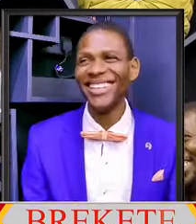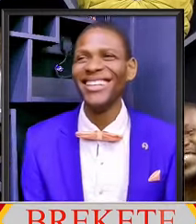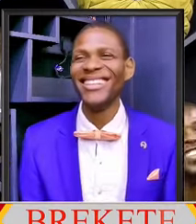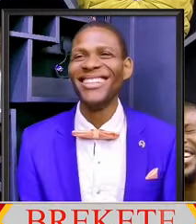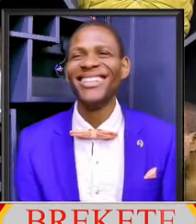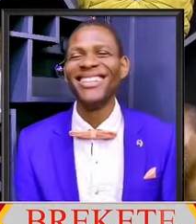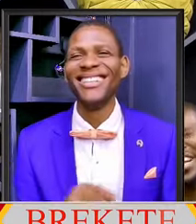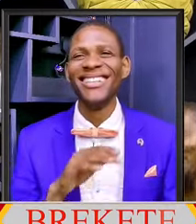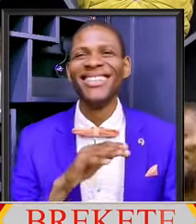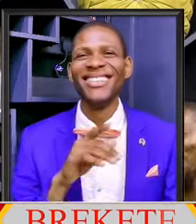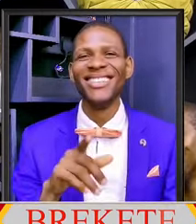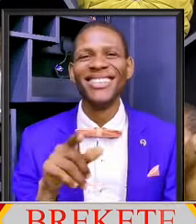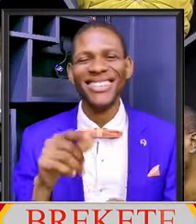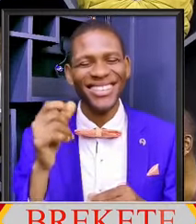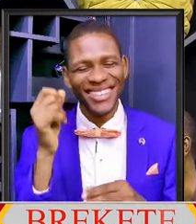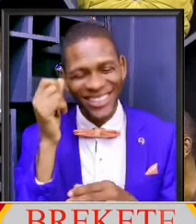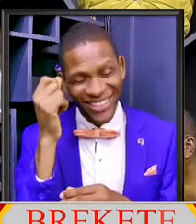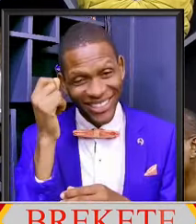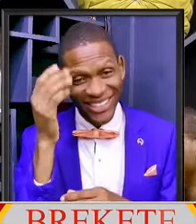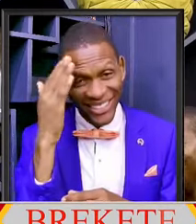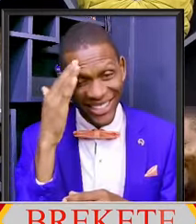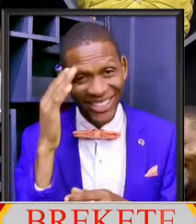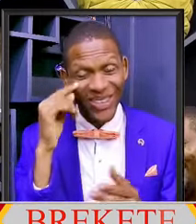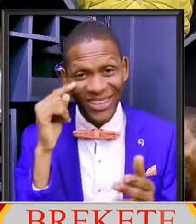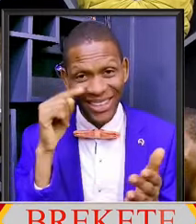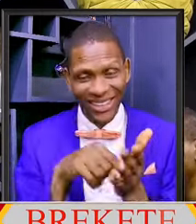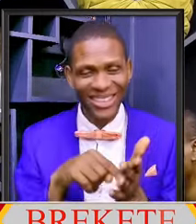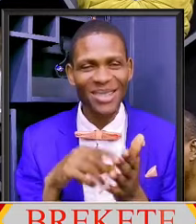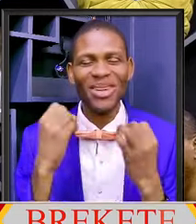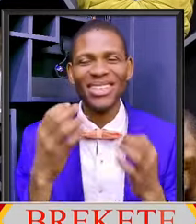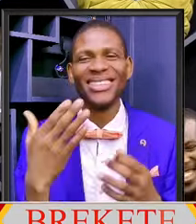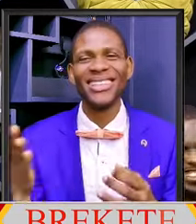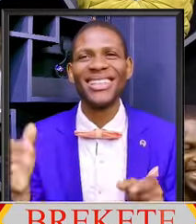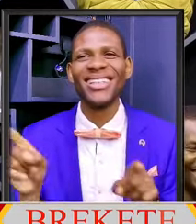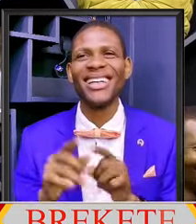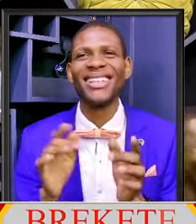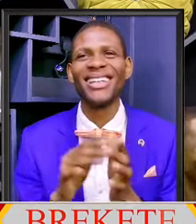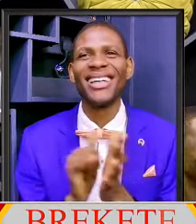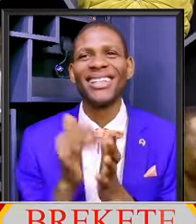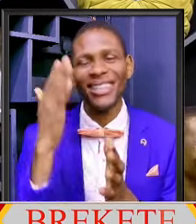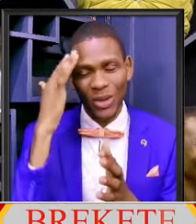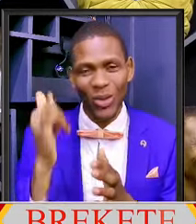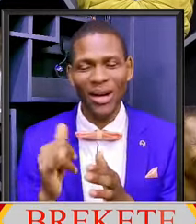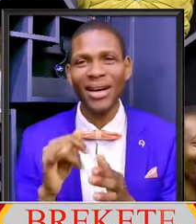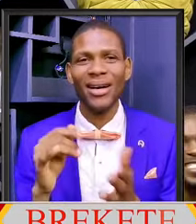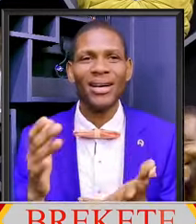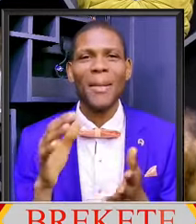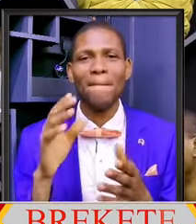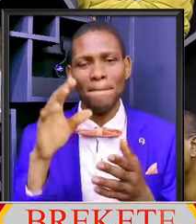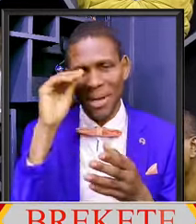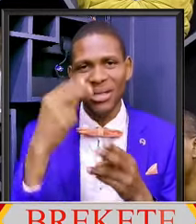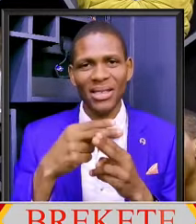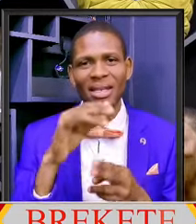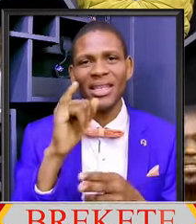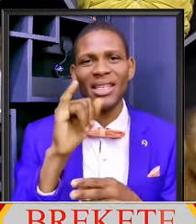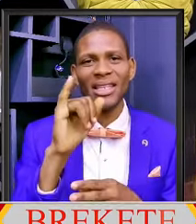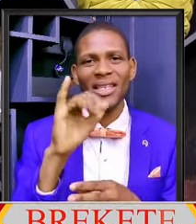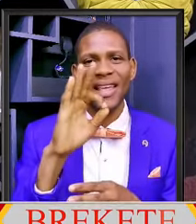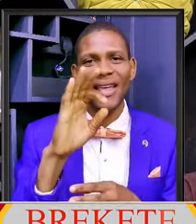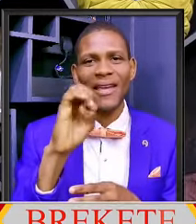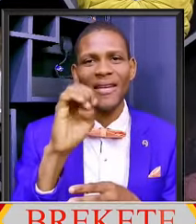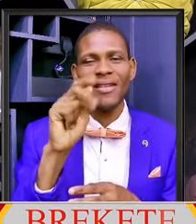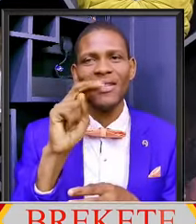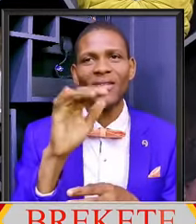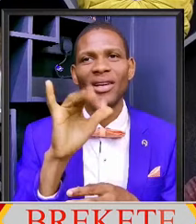I mean, I know the observer. Many things like that. That's why men, they answer Ifani.